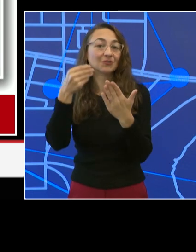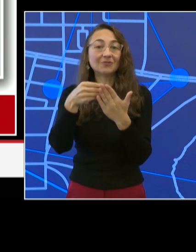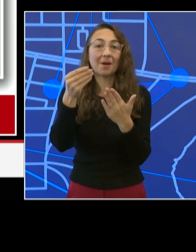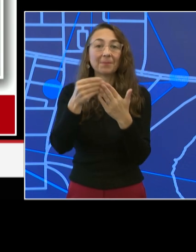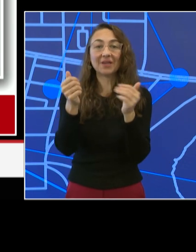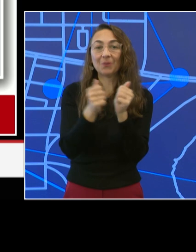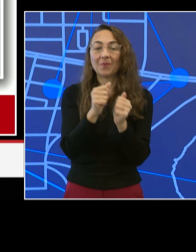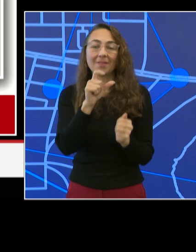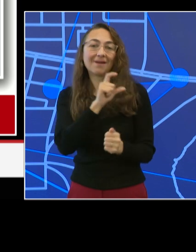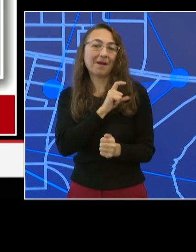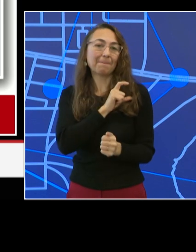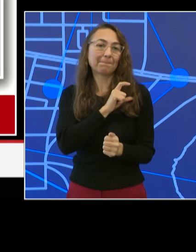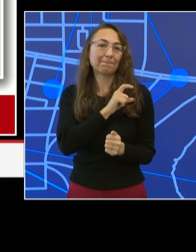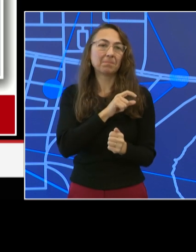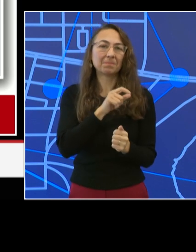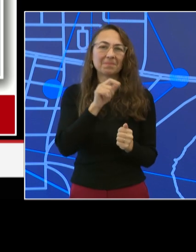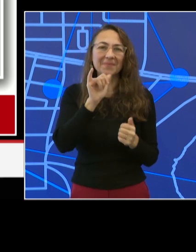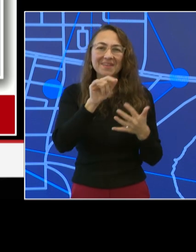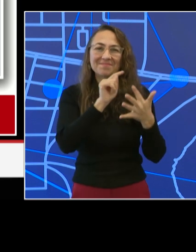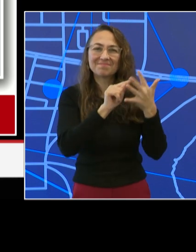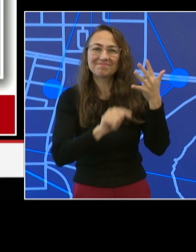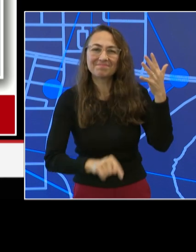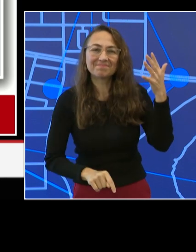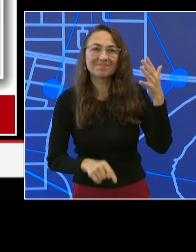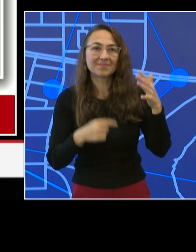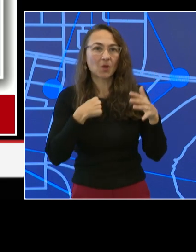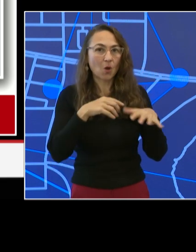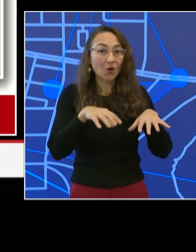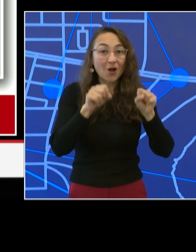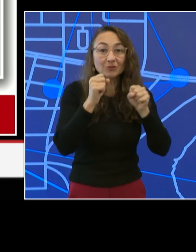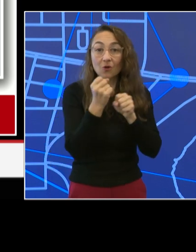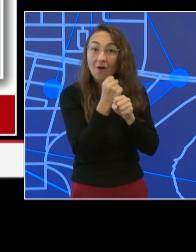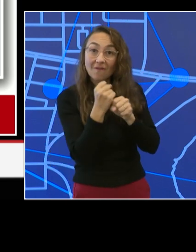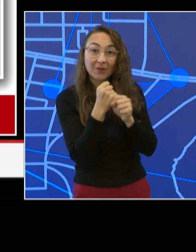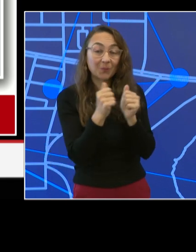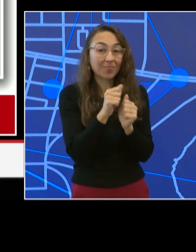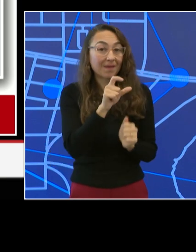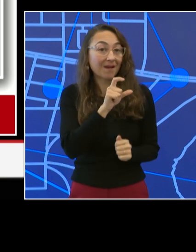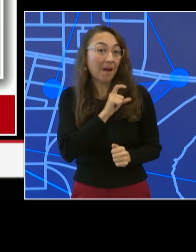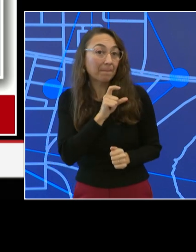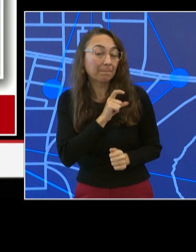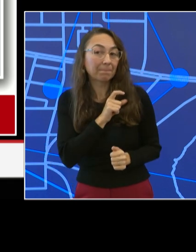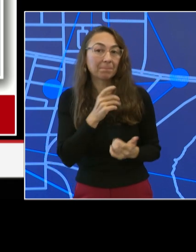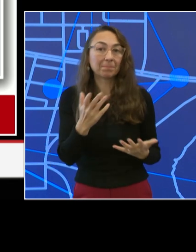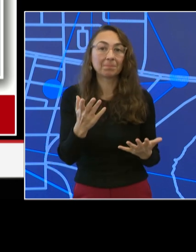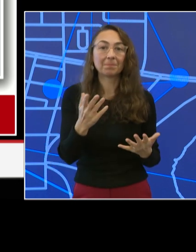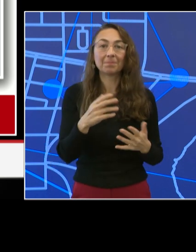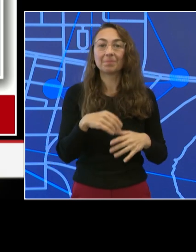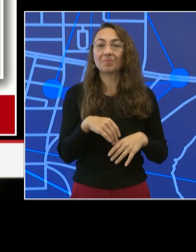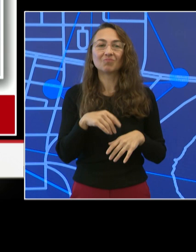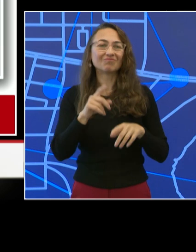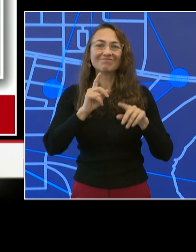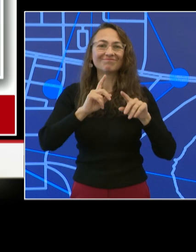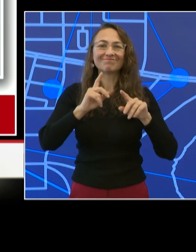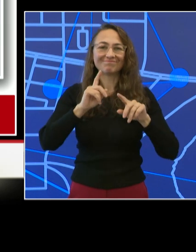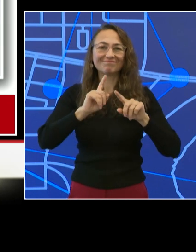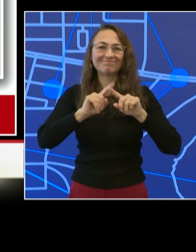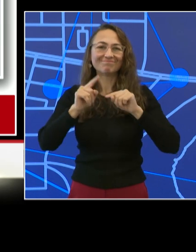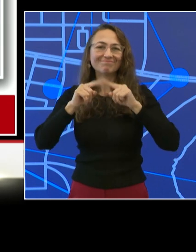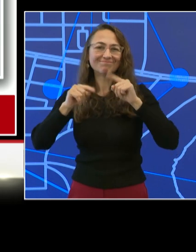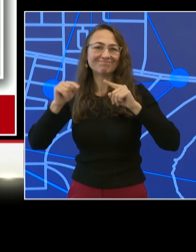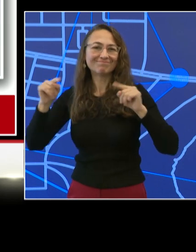safety walks, hosting a coffee with the cop, hosting a shop with the cop, and even getting out of